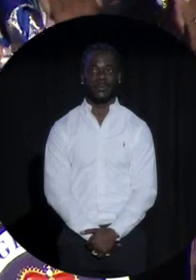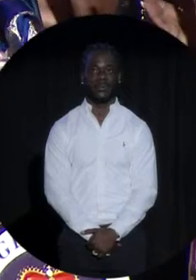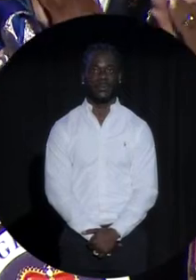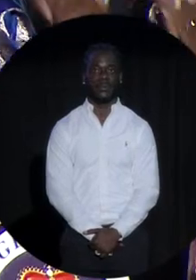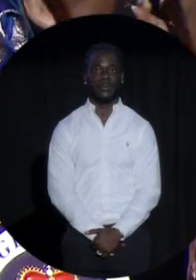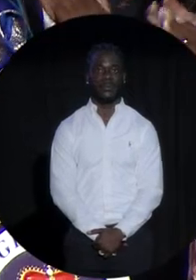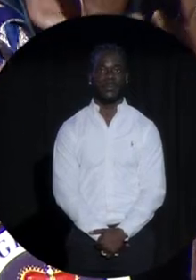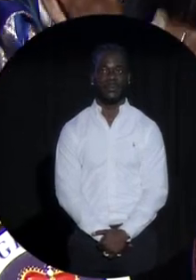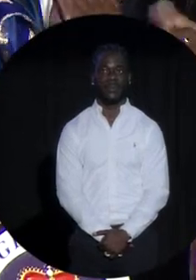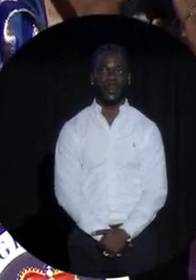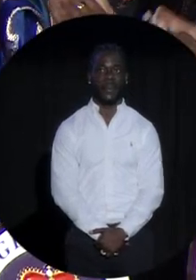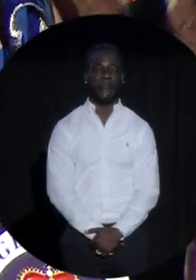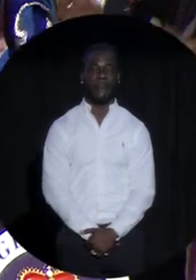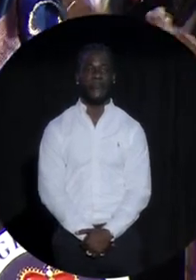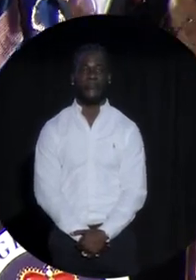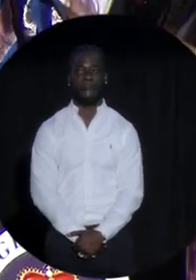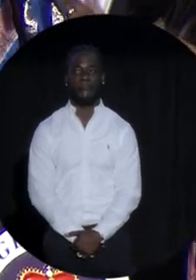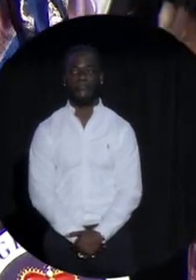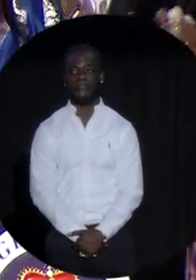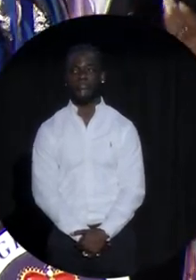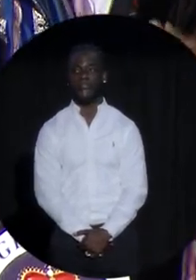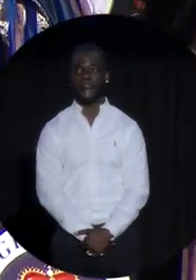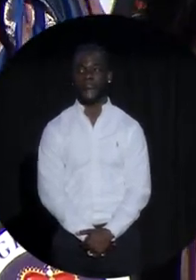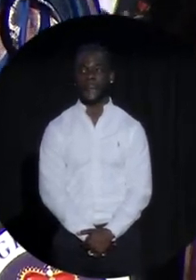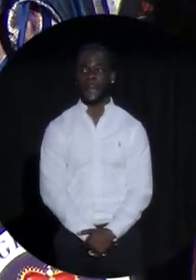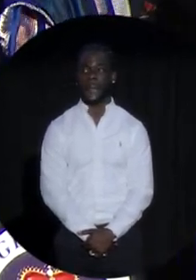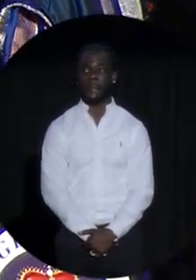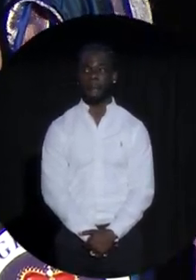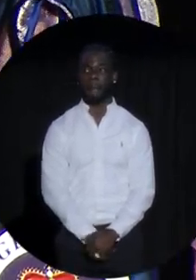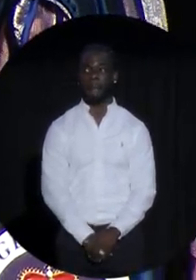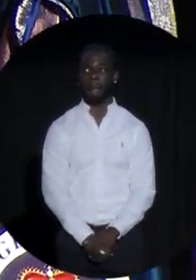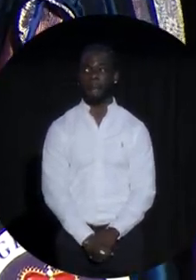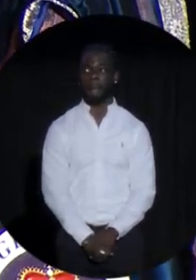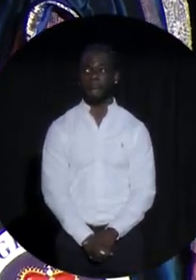Oh, thank you. So beautiful. I love it.